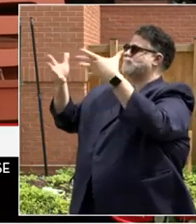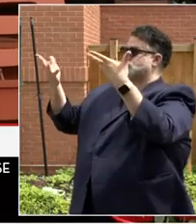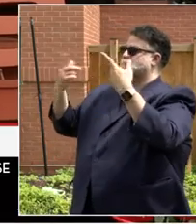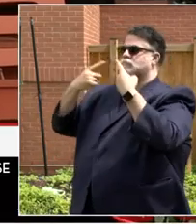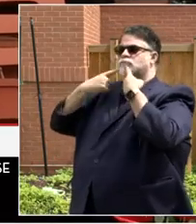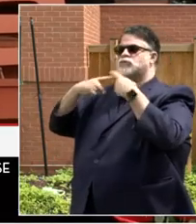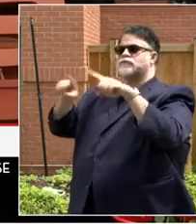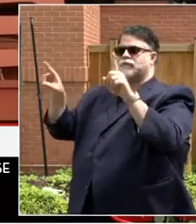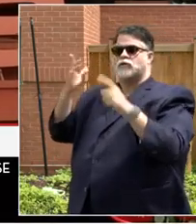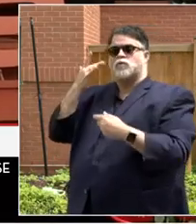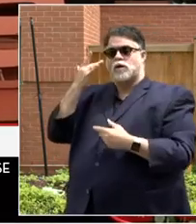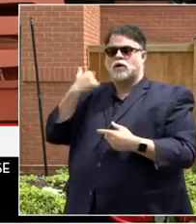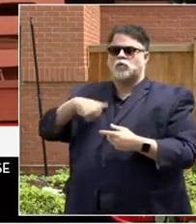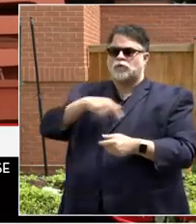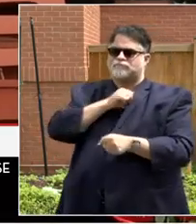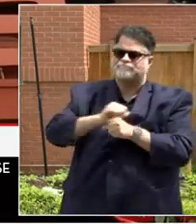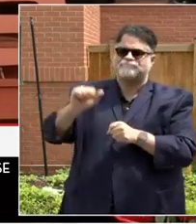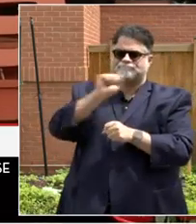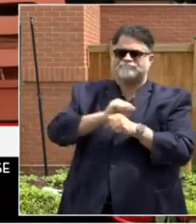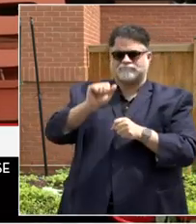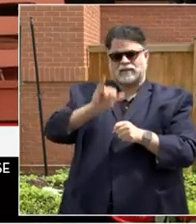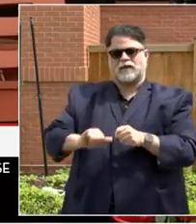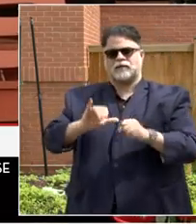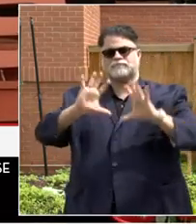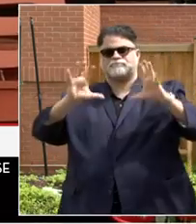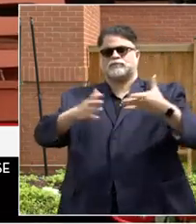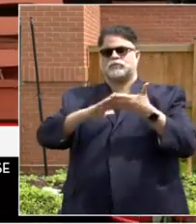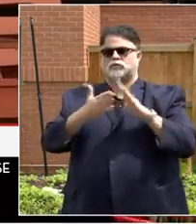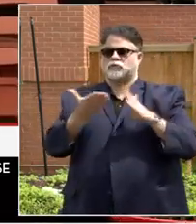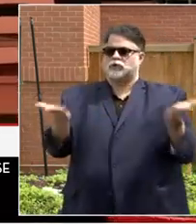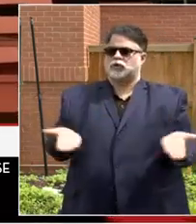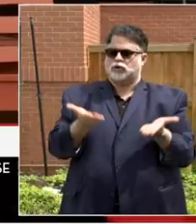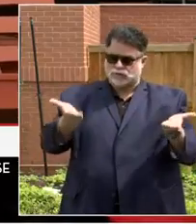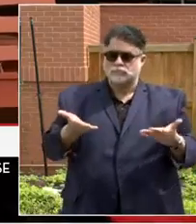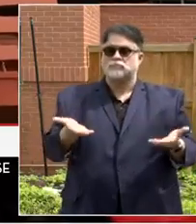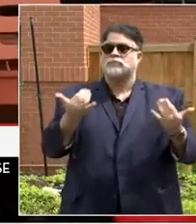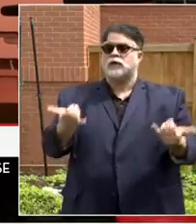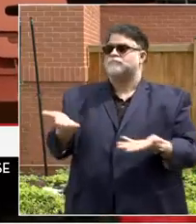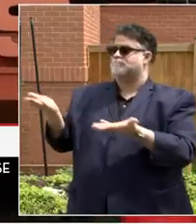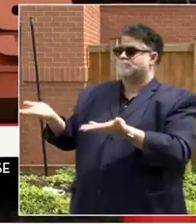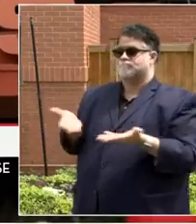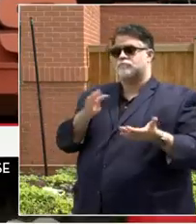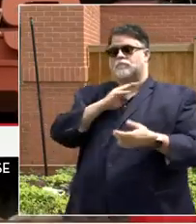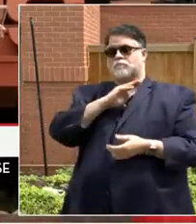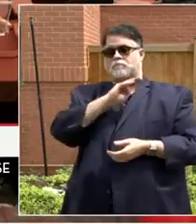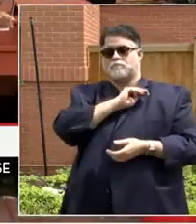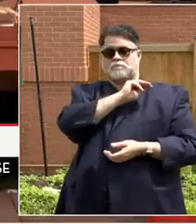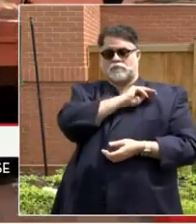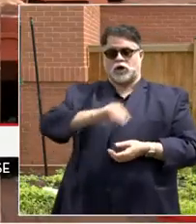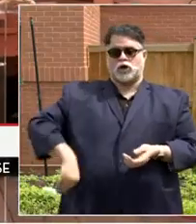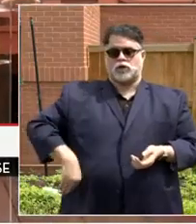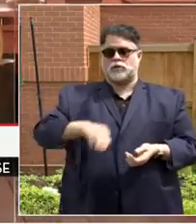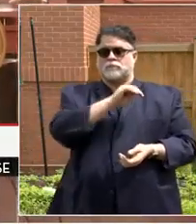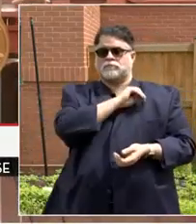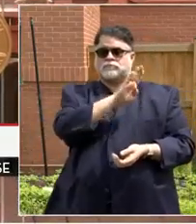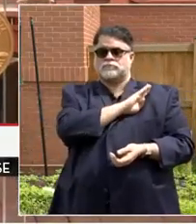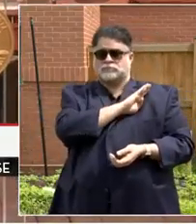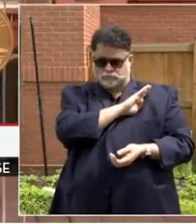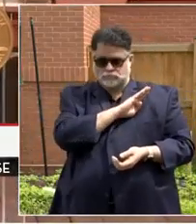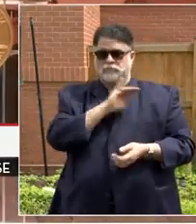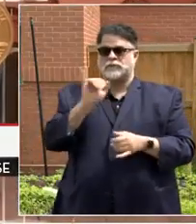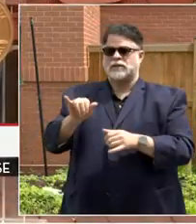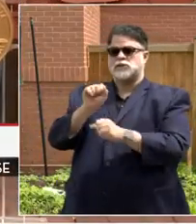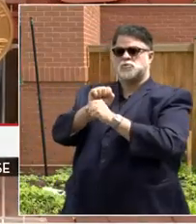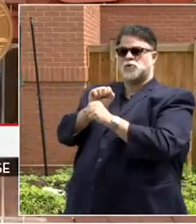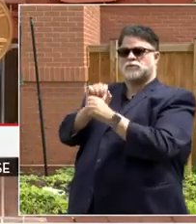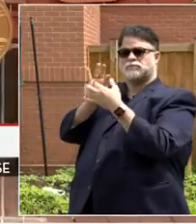buildings. And Mayor Bowser has put so much into this work. When Pizza Harless did